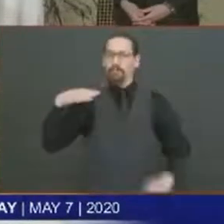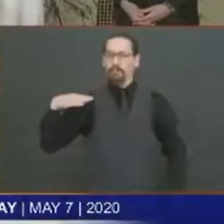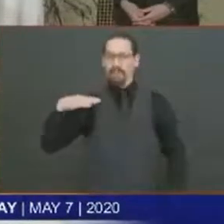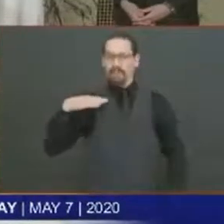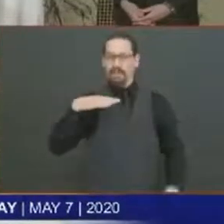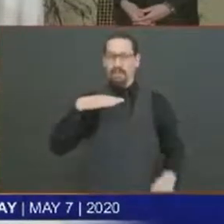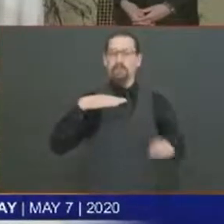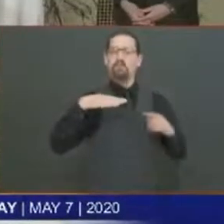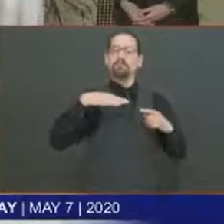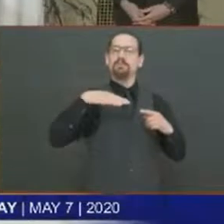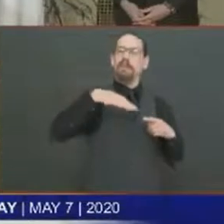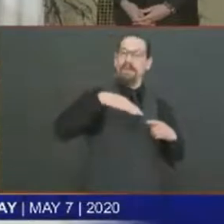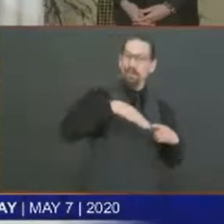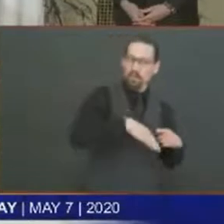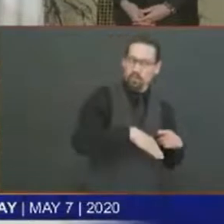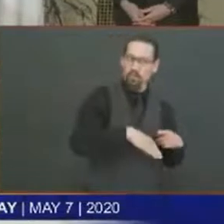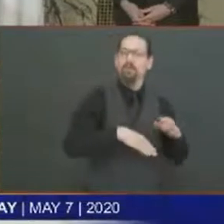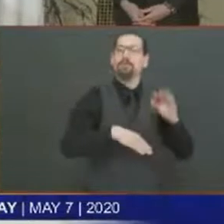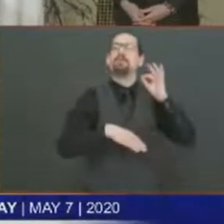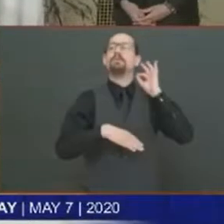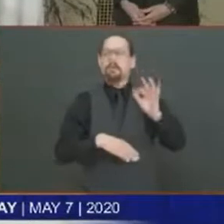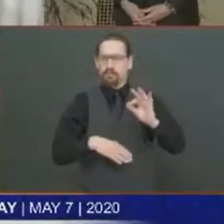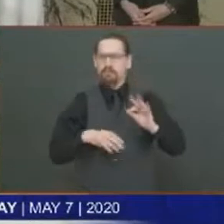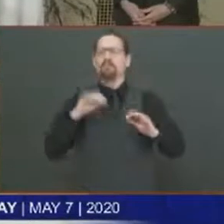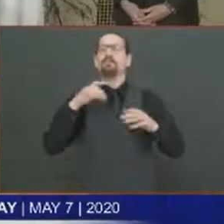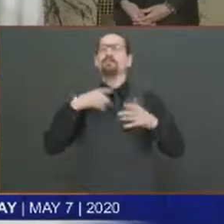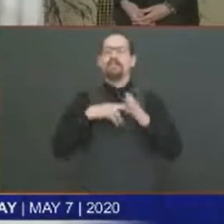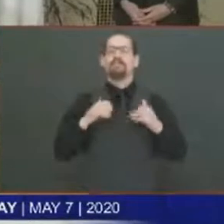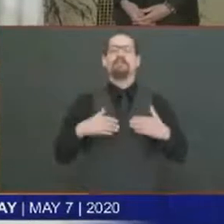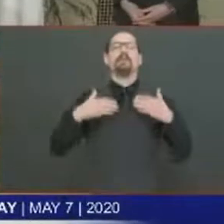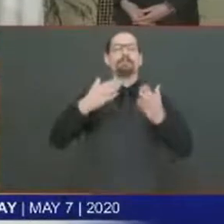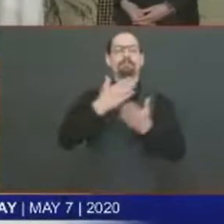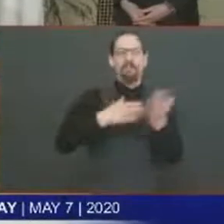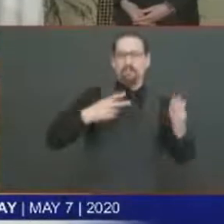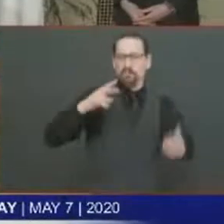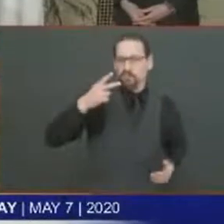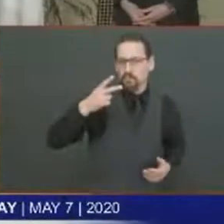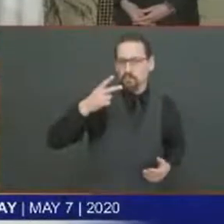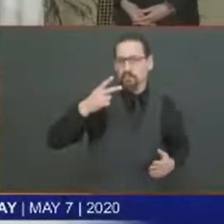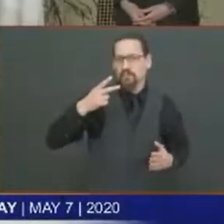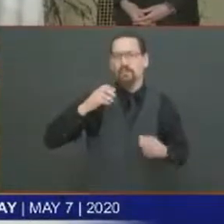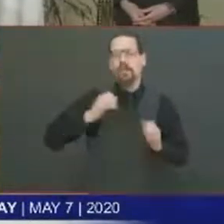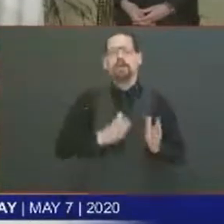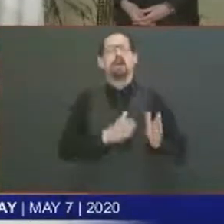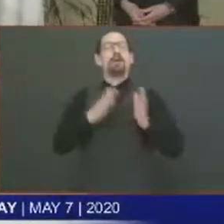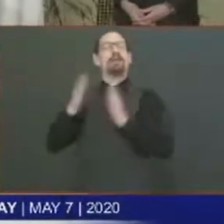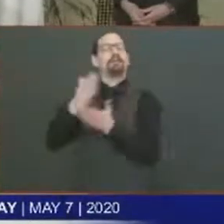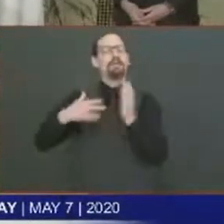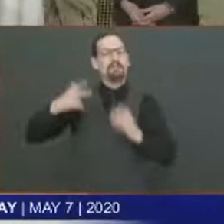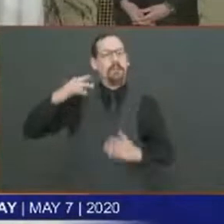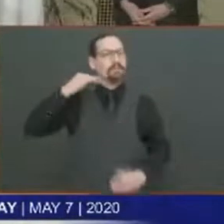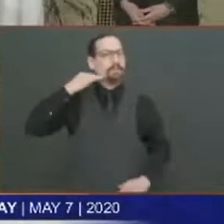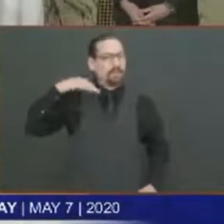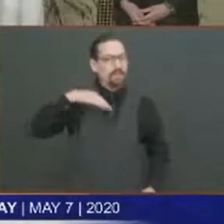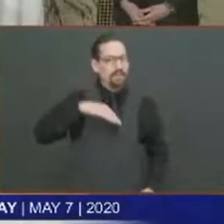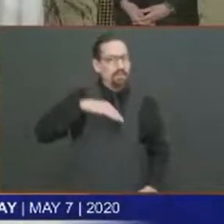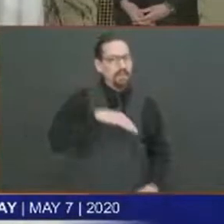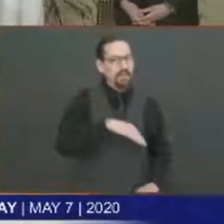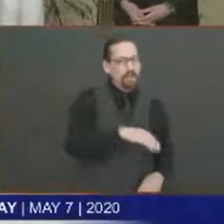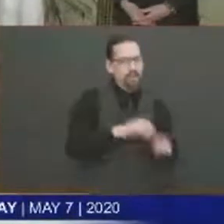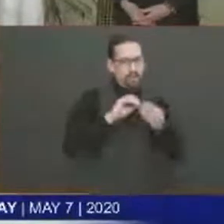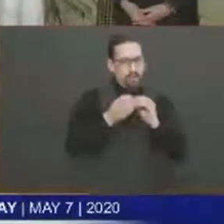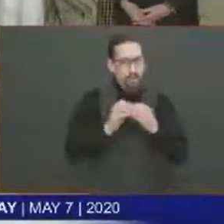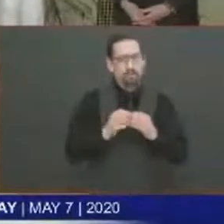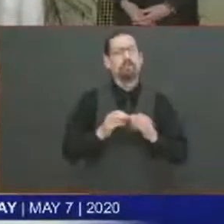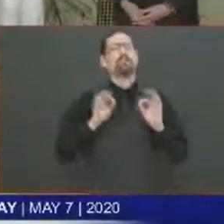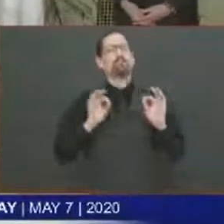moving. So that's why I say if you can hang in just a bit longer, I do feel like there's real light at the end of the tunnel. So with that,